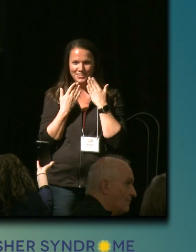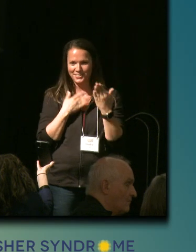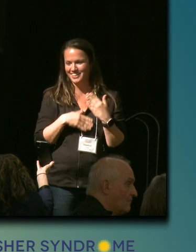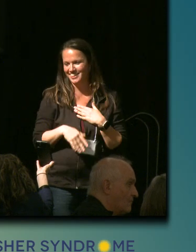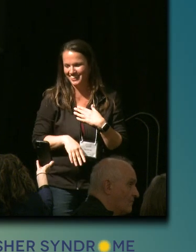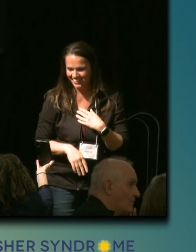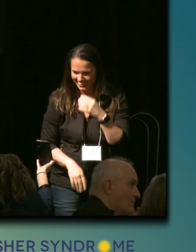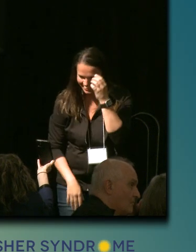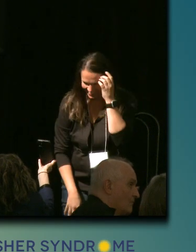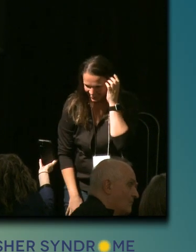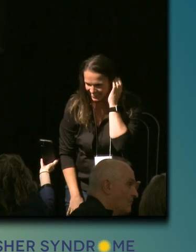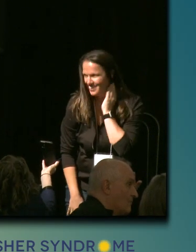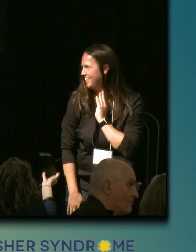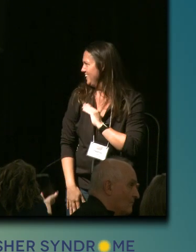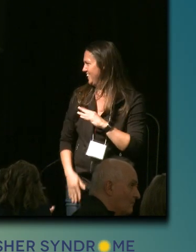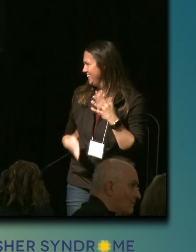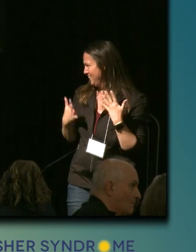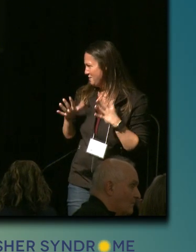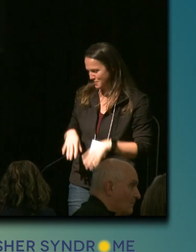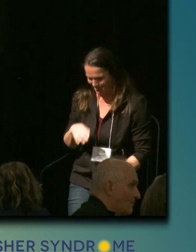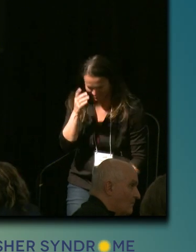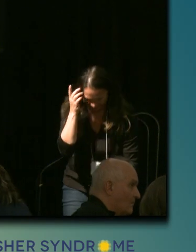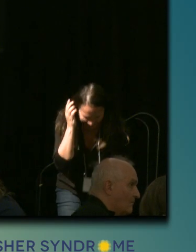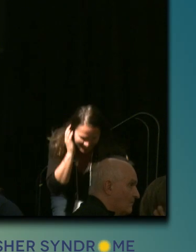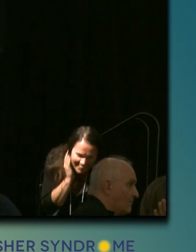today. Thank you.